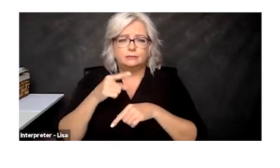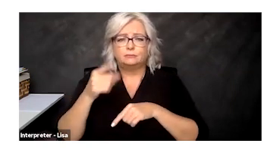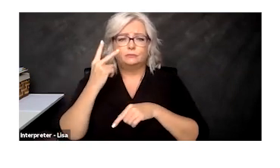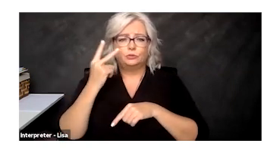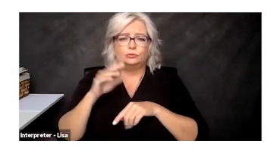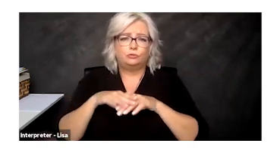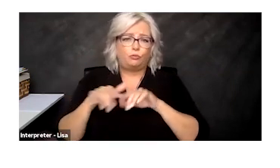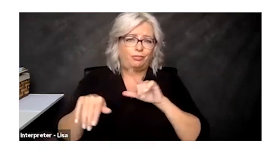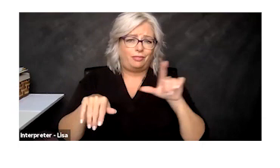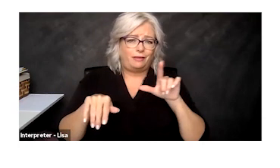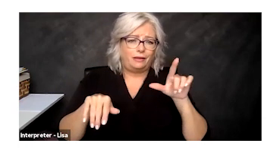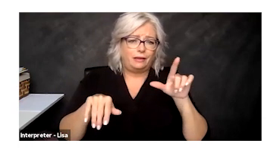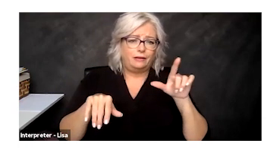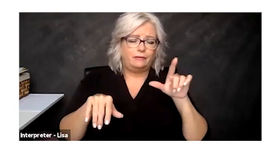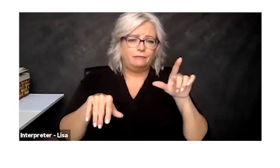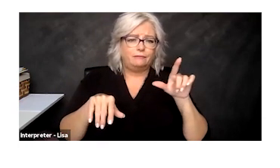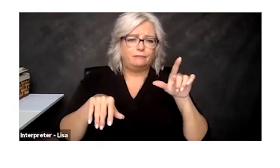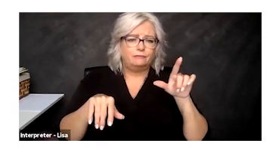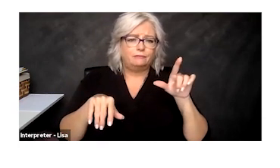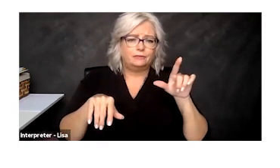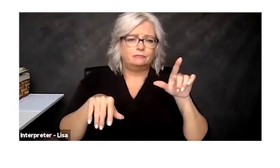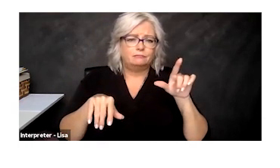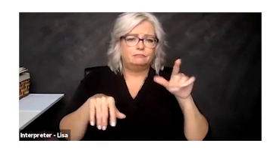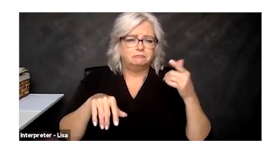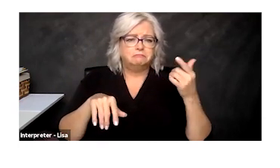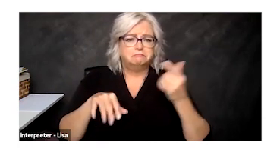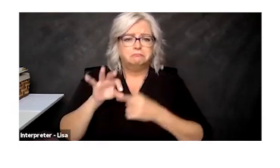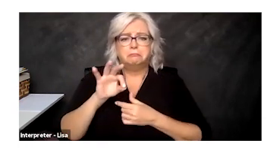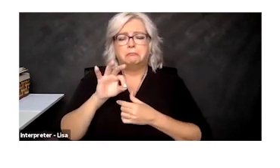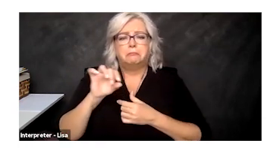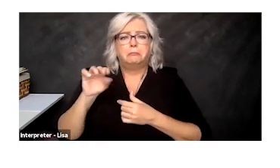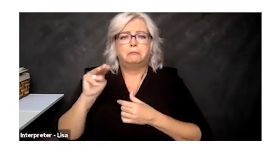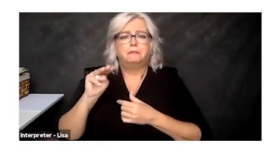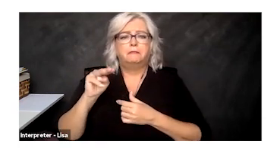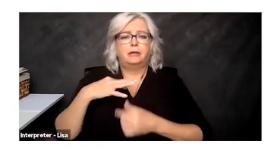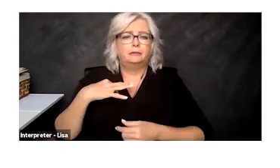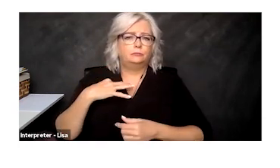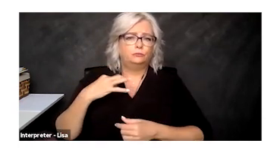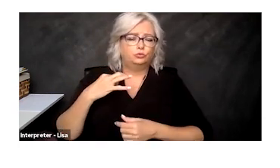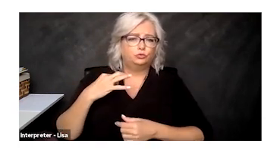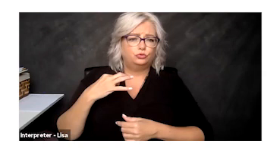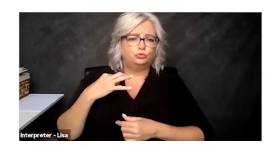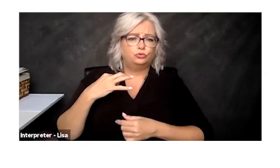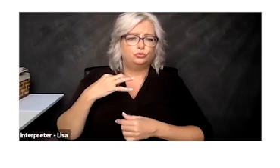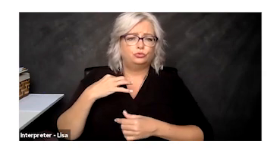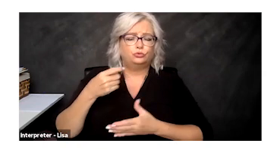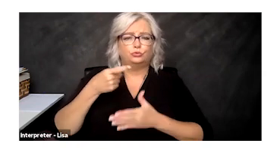the left a Dior feminist t-shirt on the runway that retails